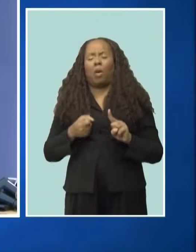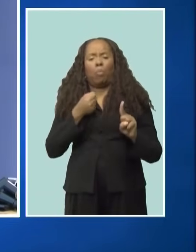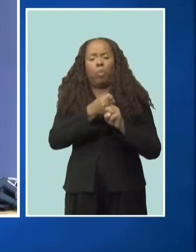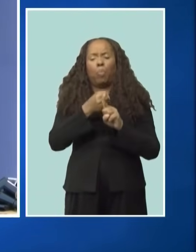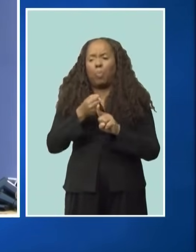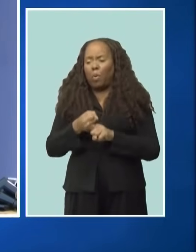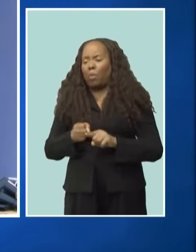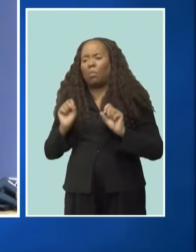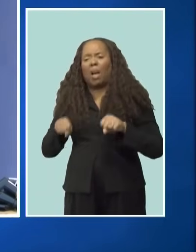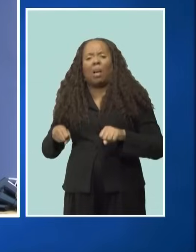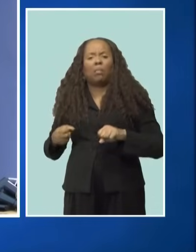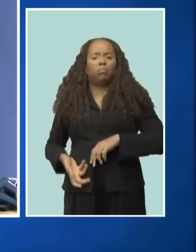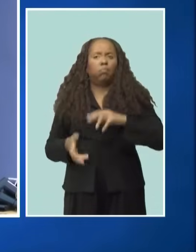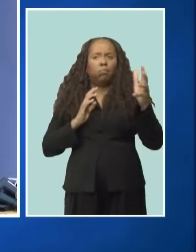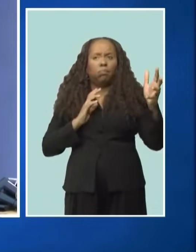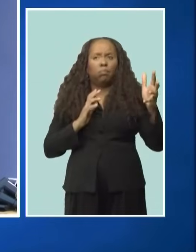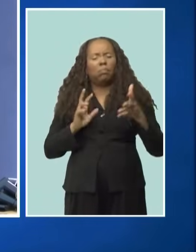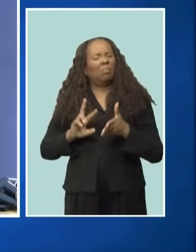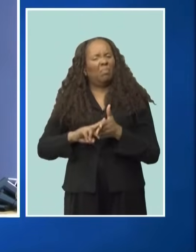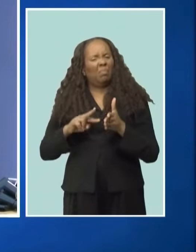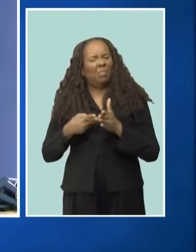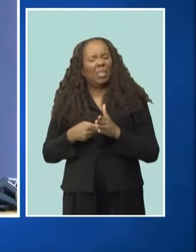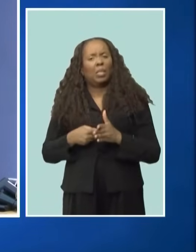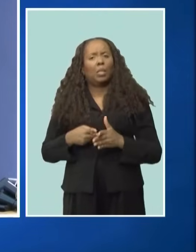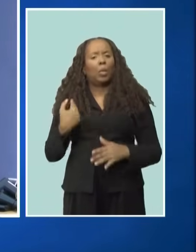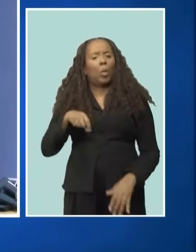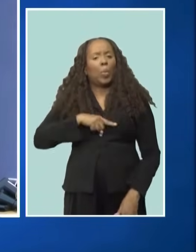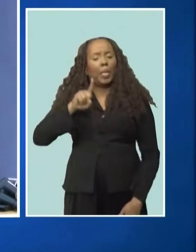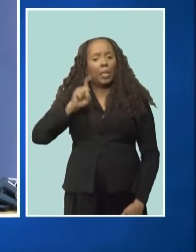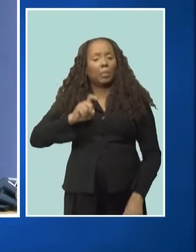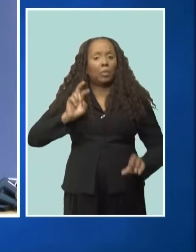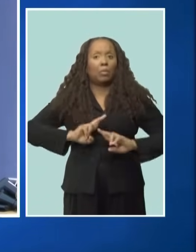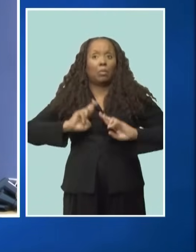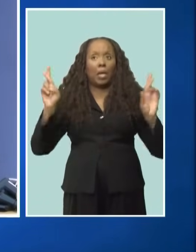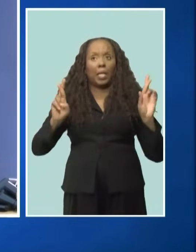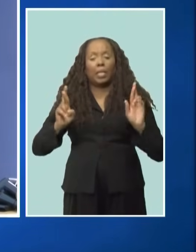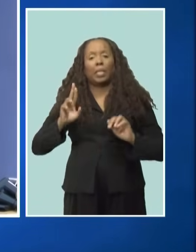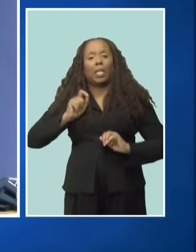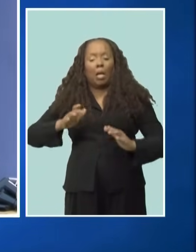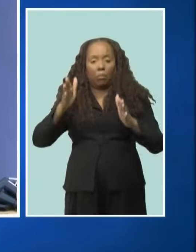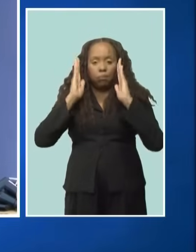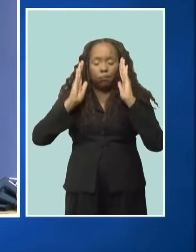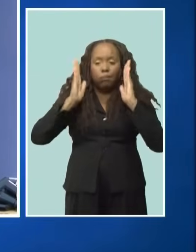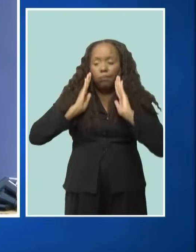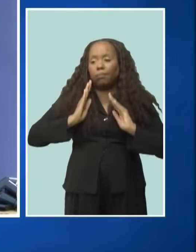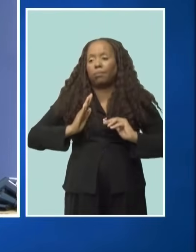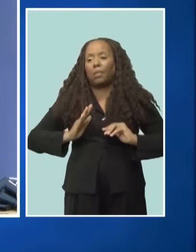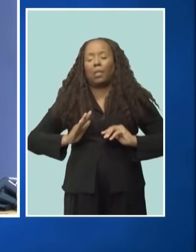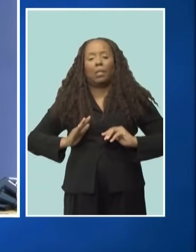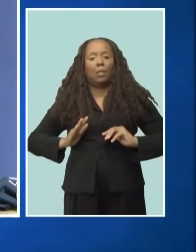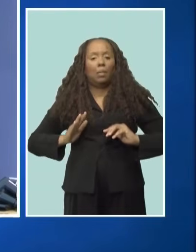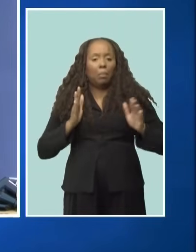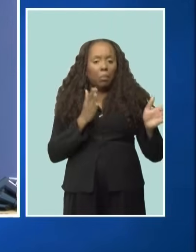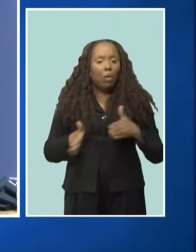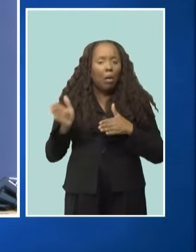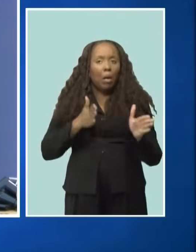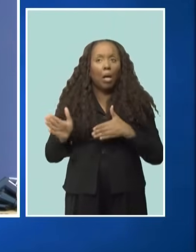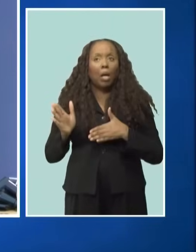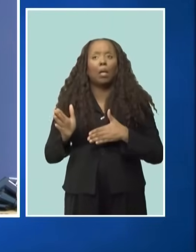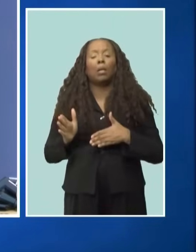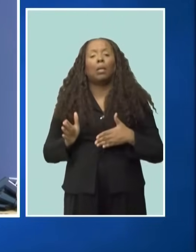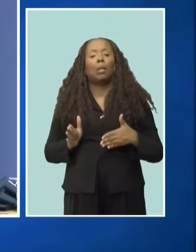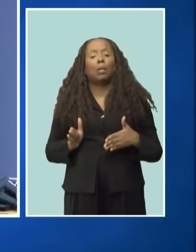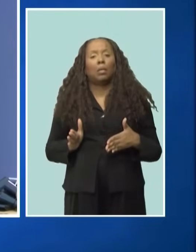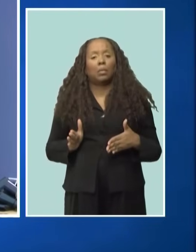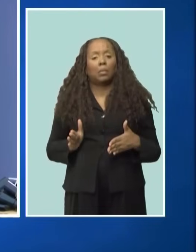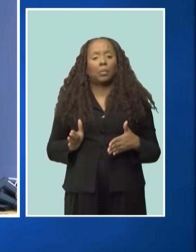doorsteps require us to be ever vigilant, ever prepared. We can take the